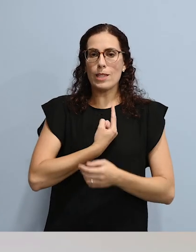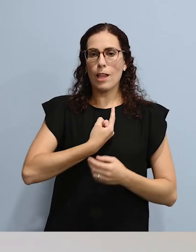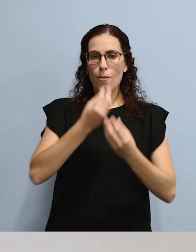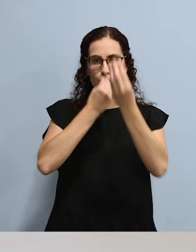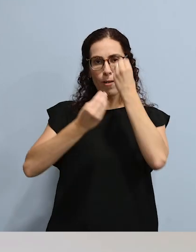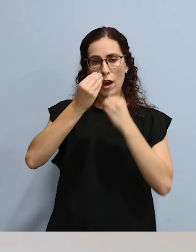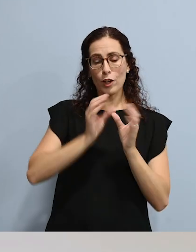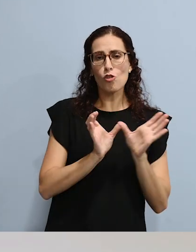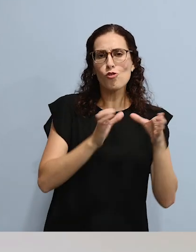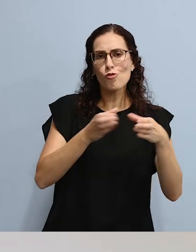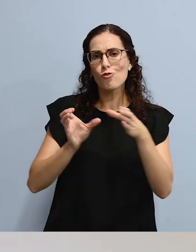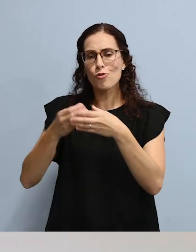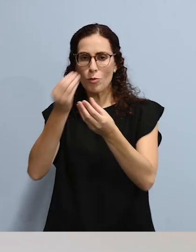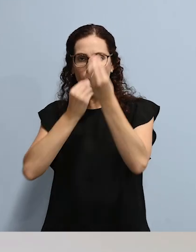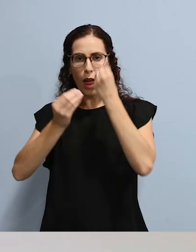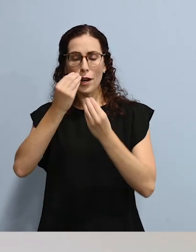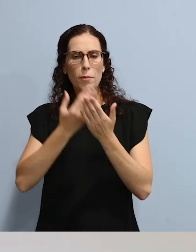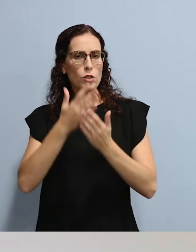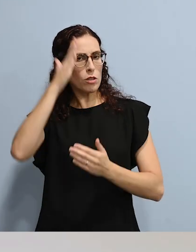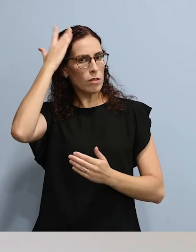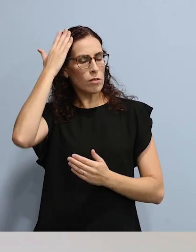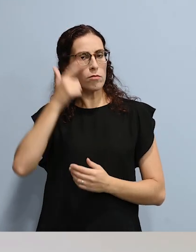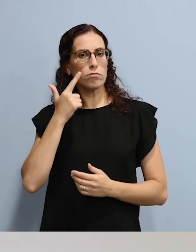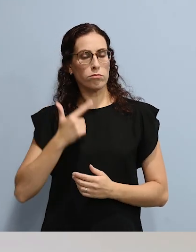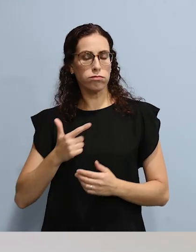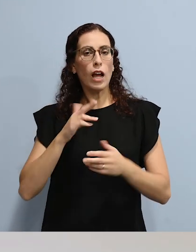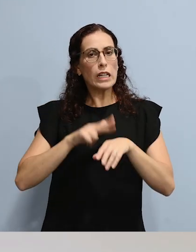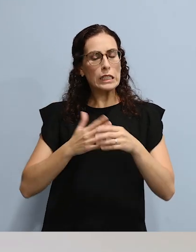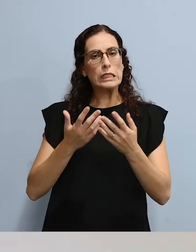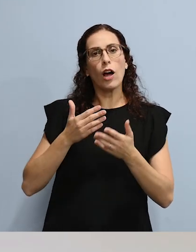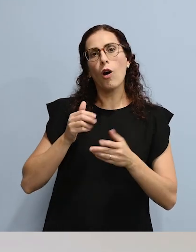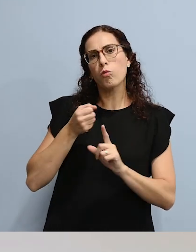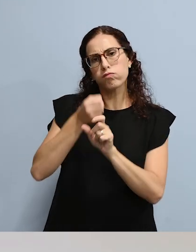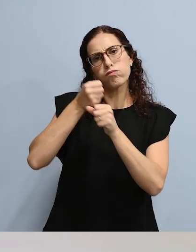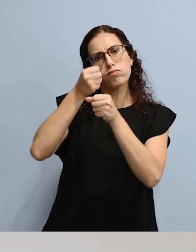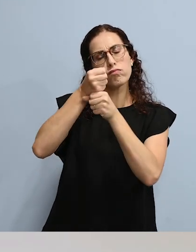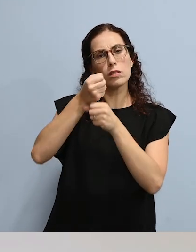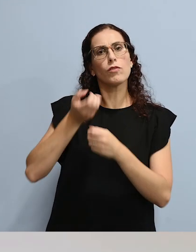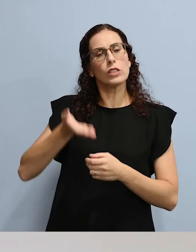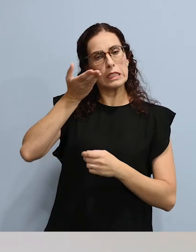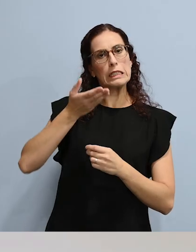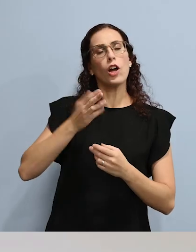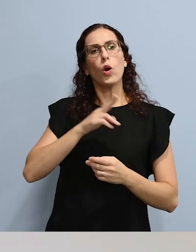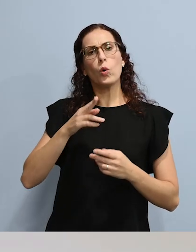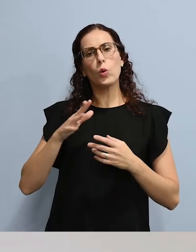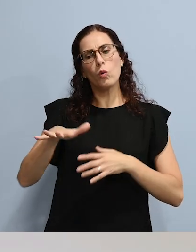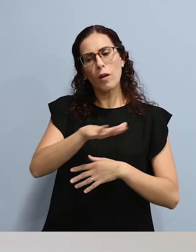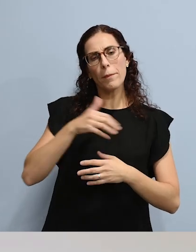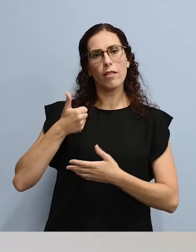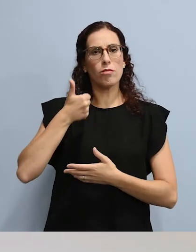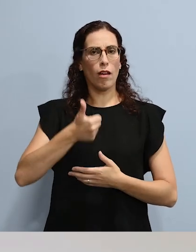combining self-paced learning with group sessions so autistic youth can develop practical advocacy skills in a